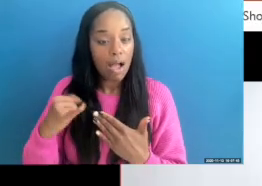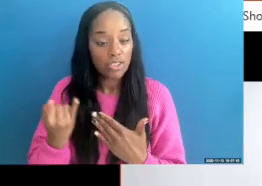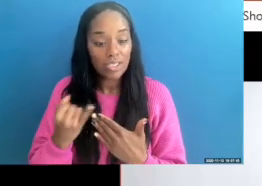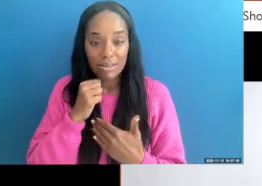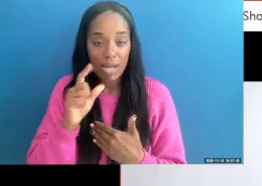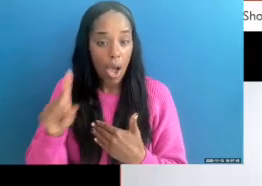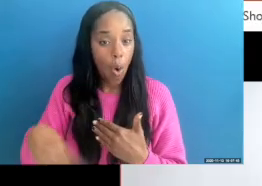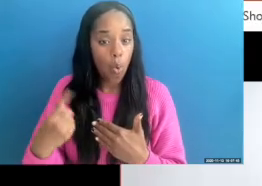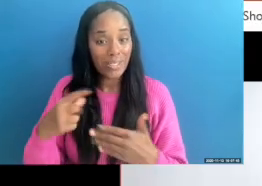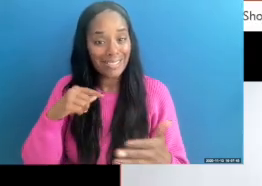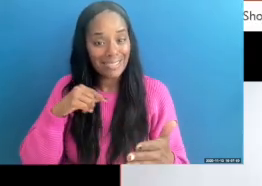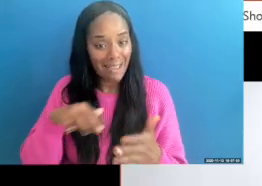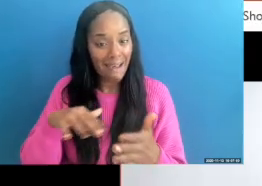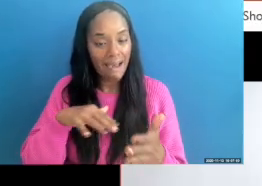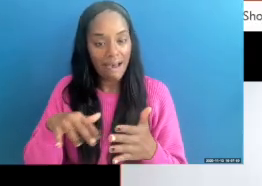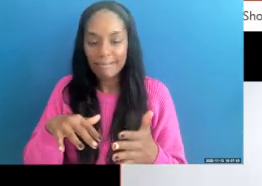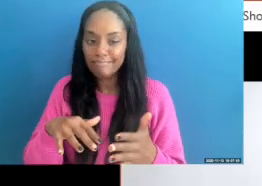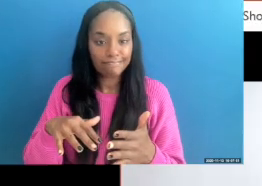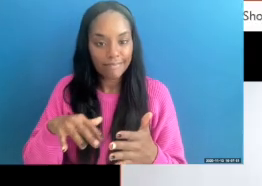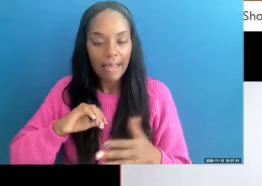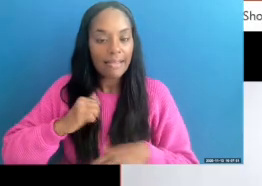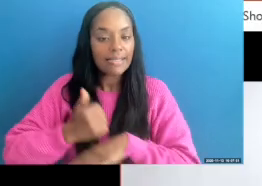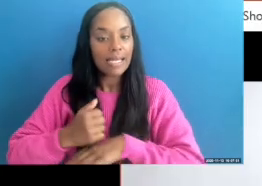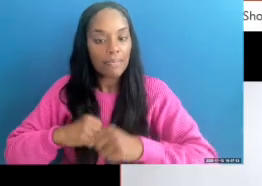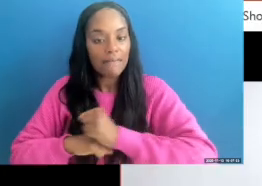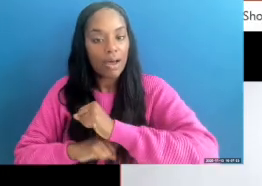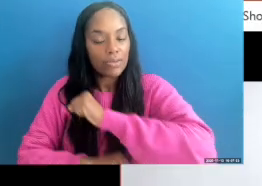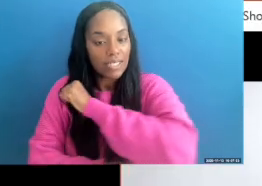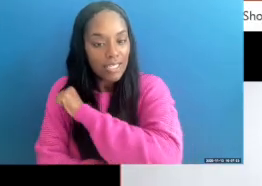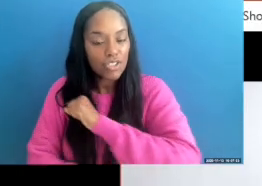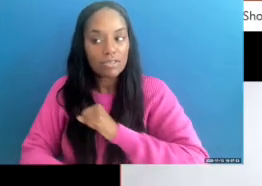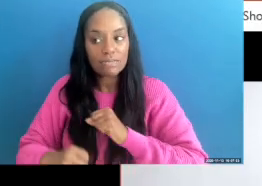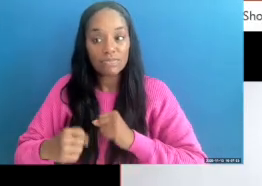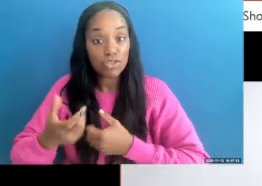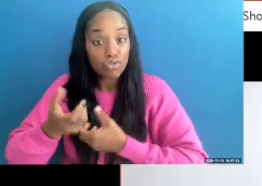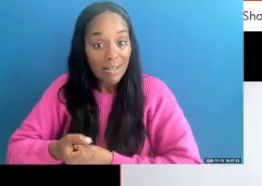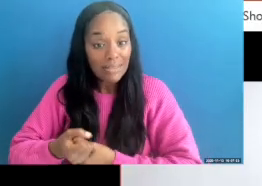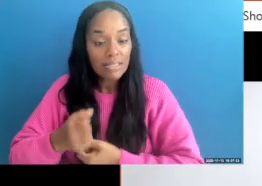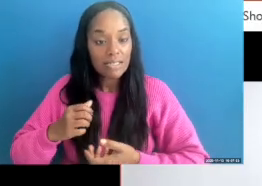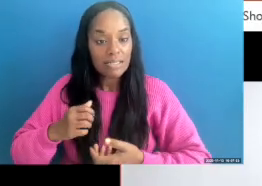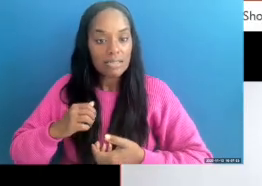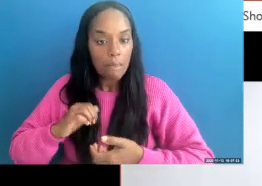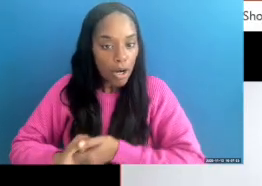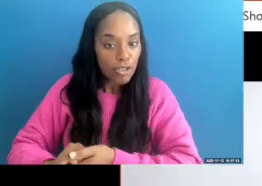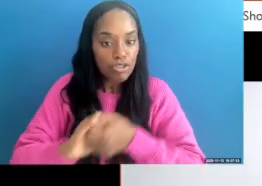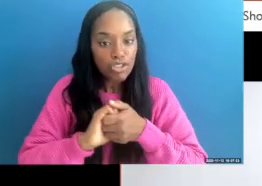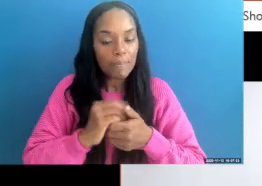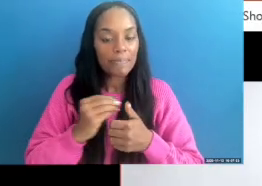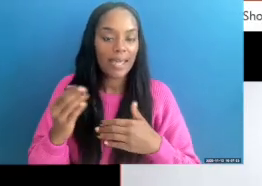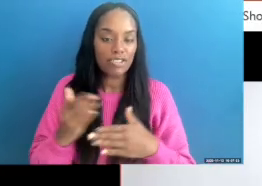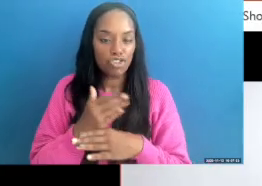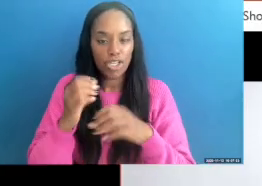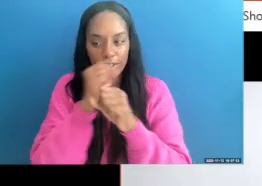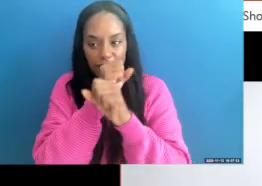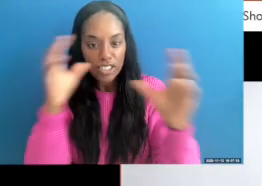are not just studies. They lay the groundwork for trust, partnership, and